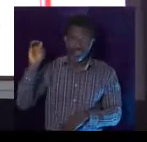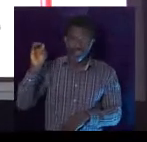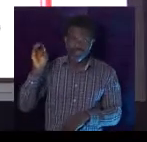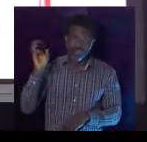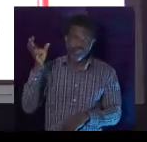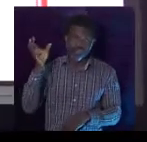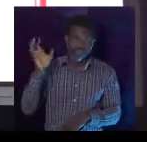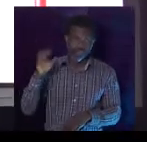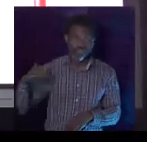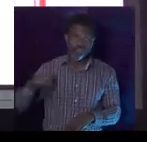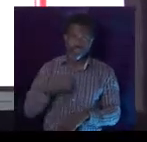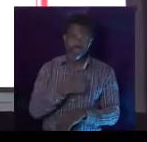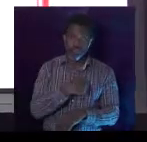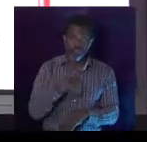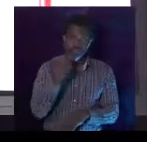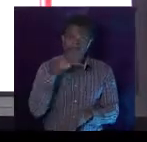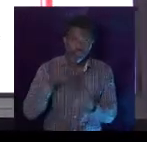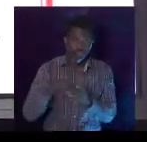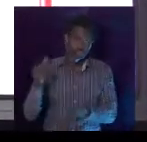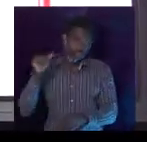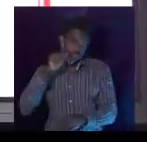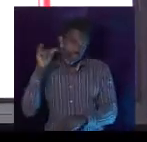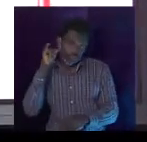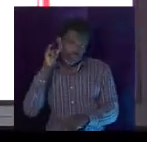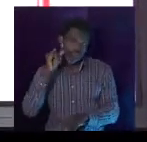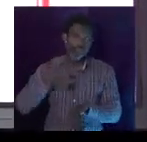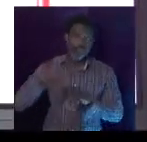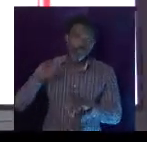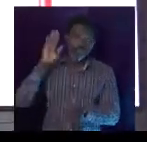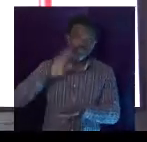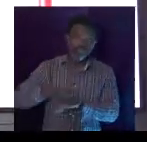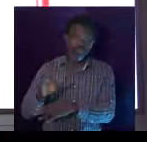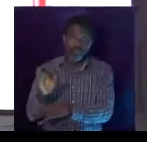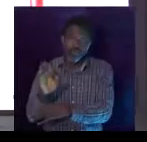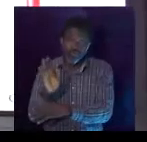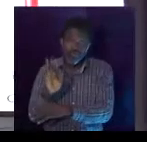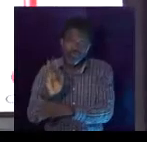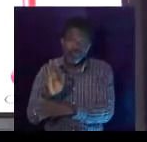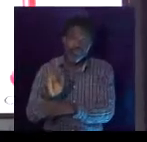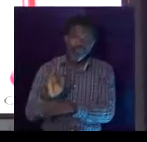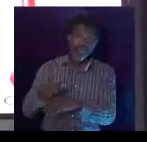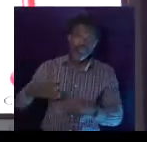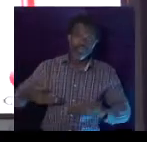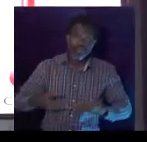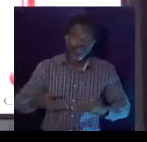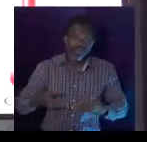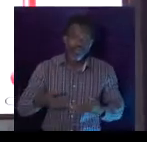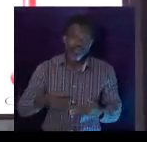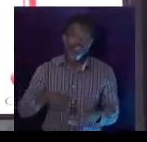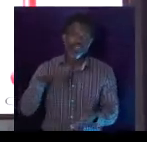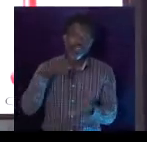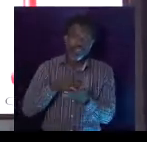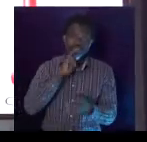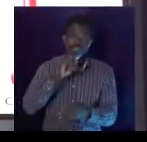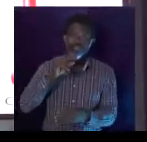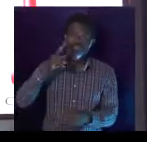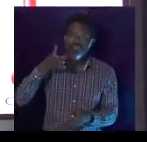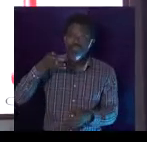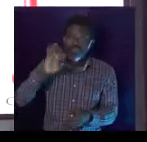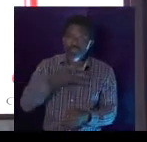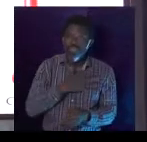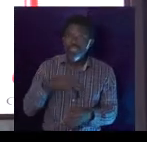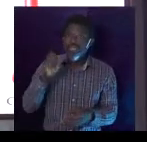that yesterday. But on the Fahrenheit scale, that 100 degrees Celsius is the same thing as 212